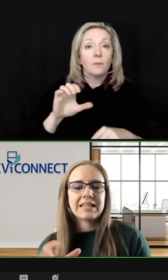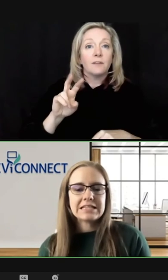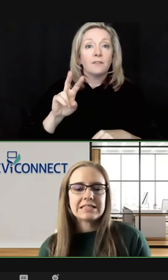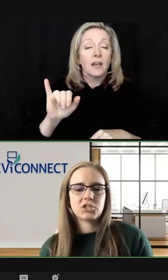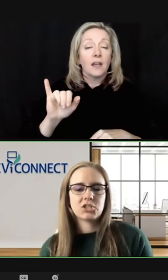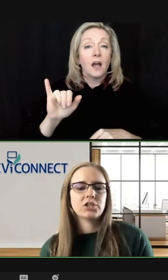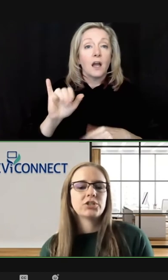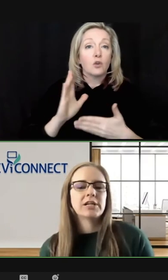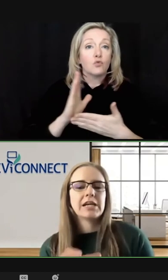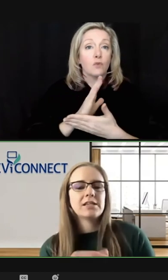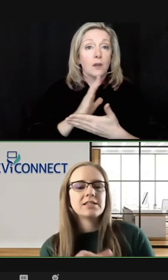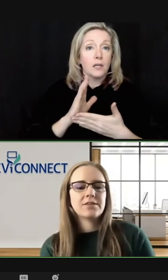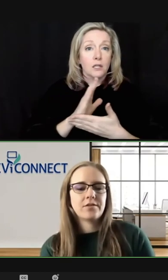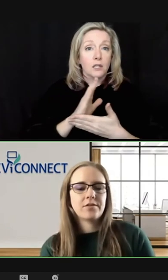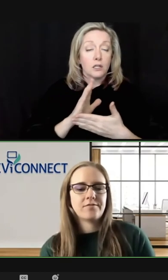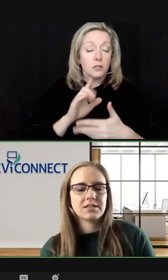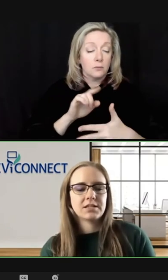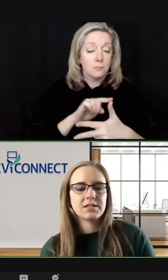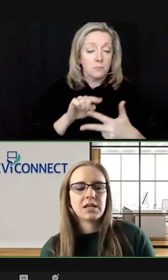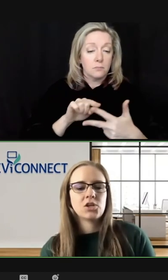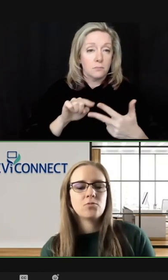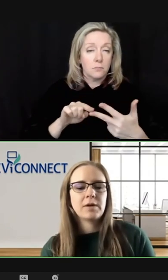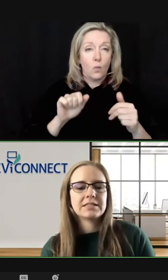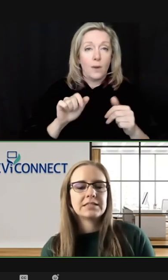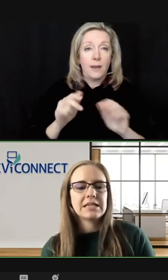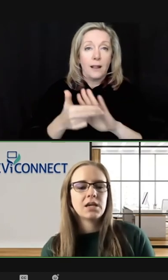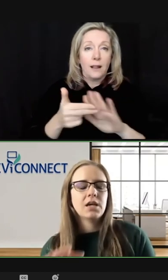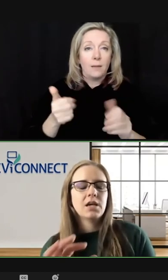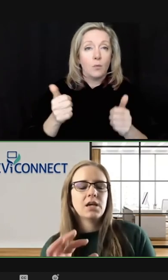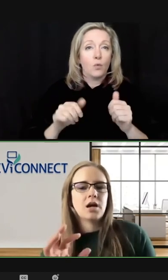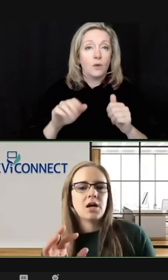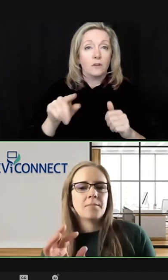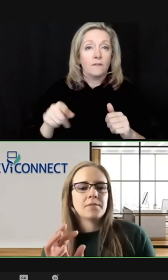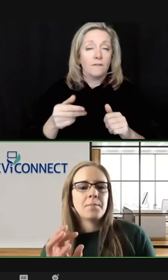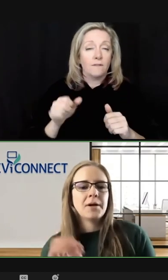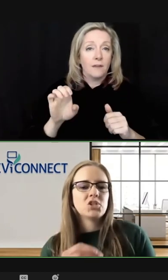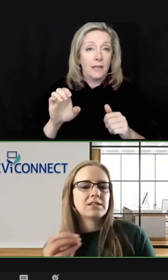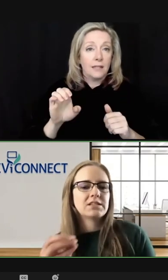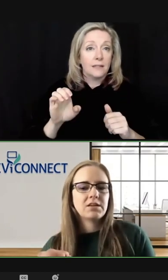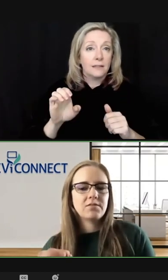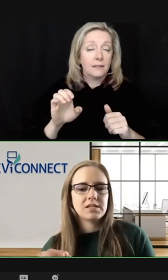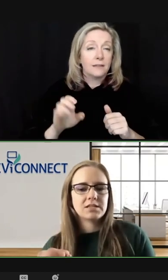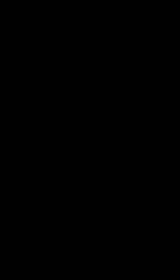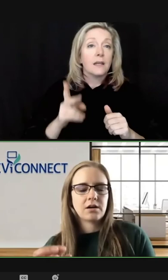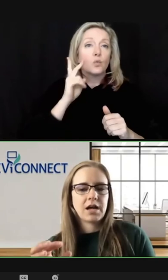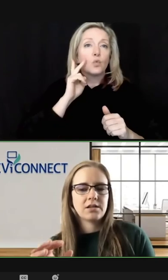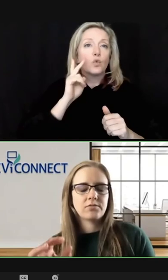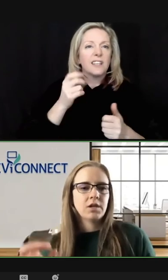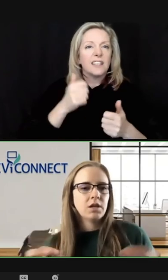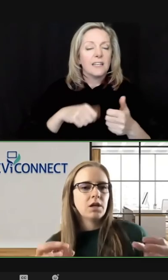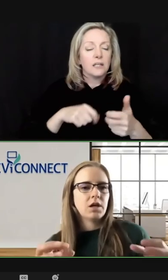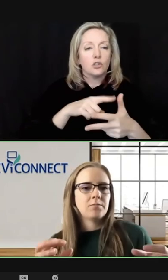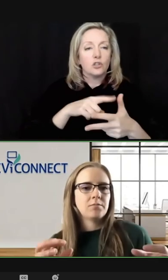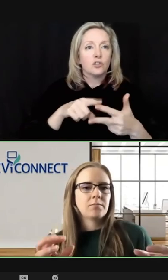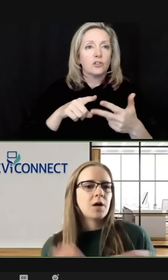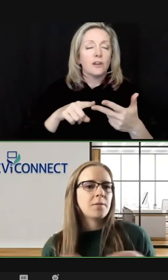able to place these children in these different phases, and you might see a bunch of activities that are kind